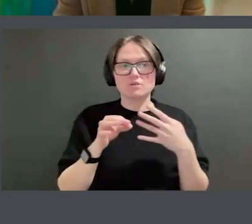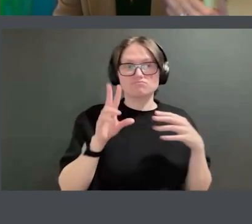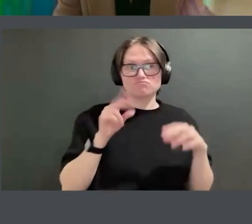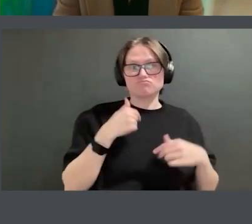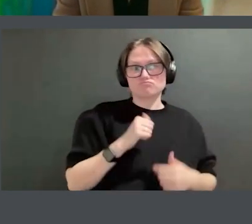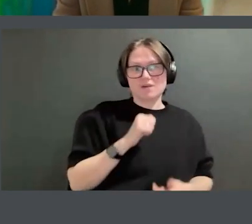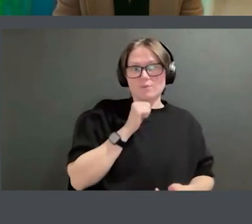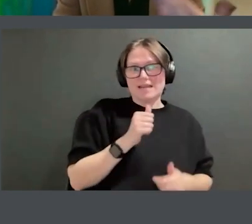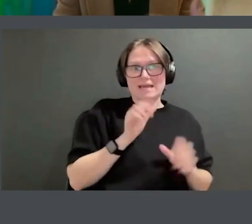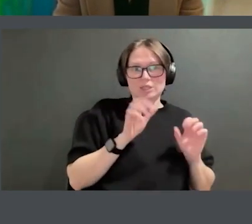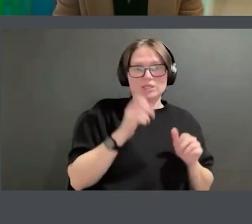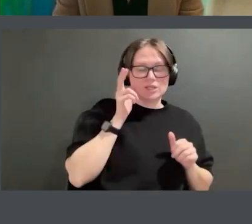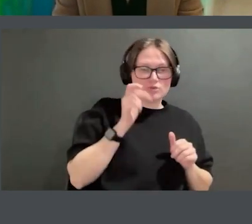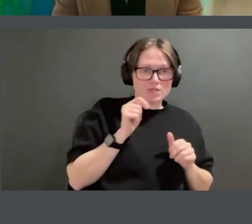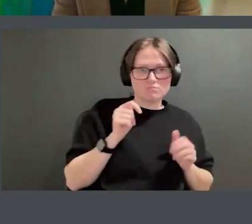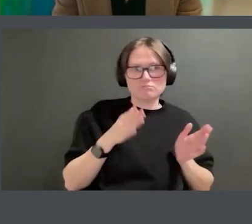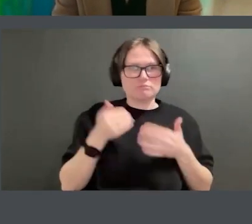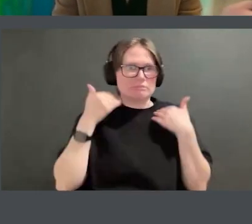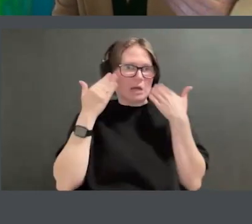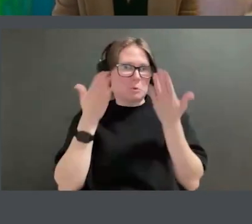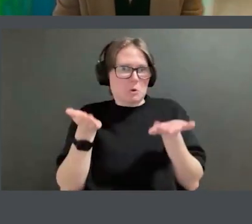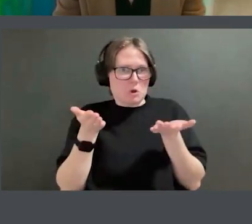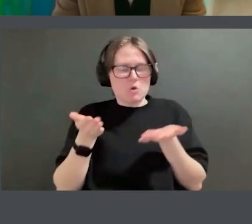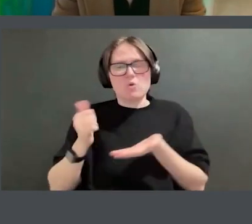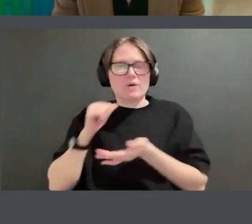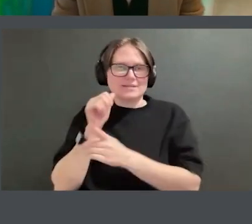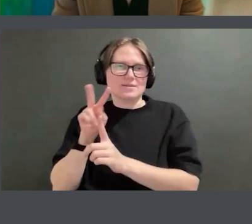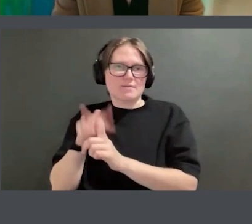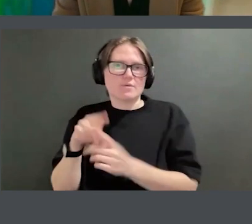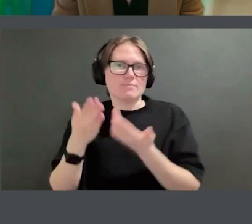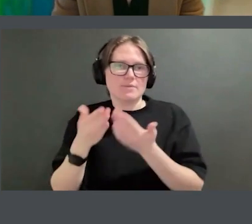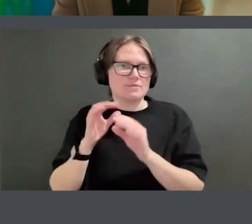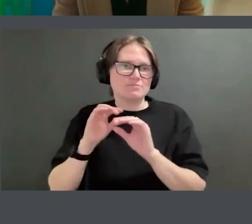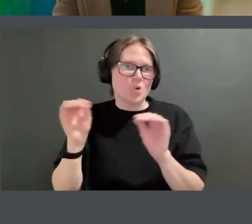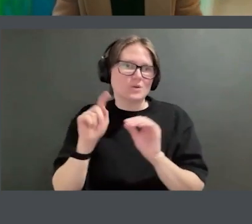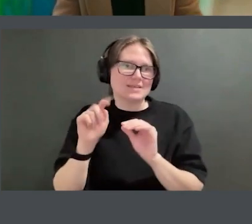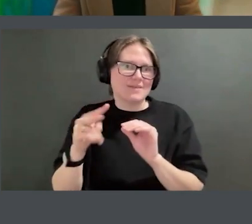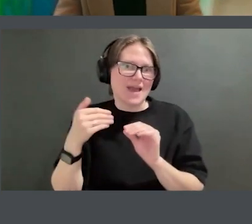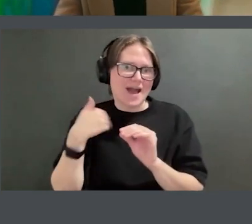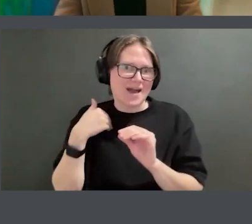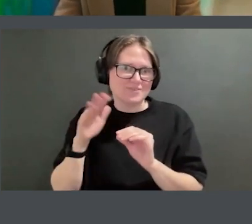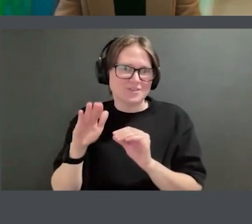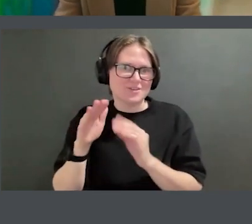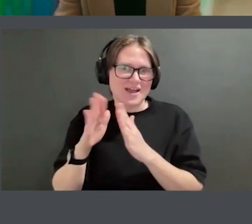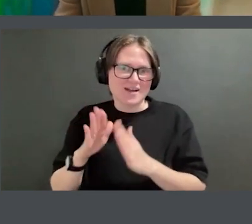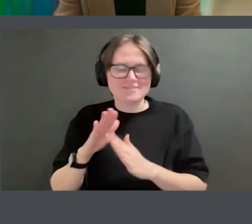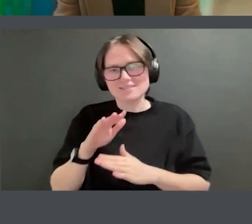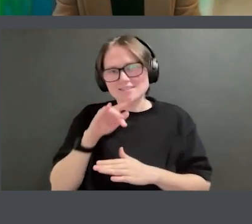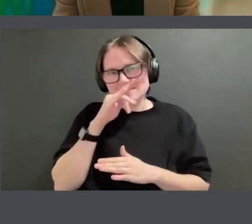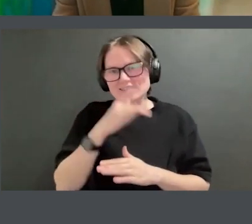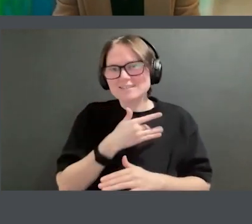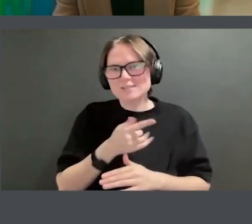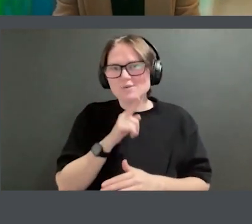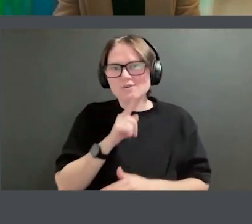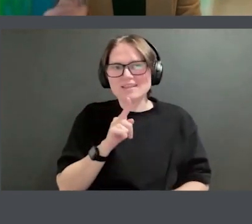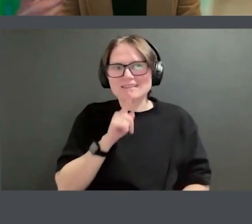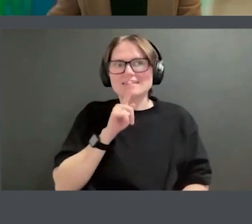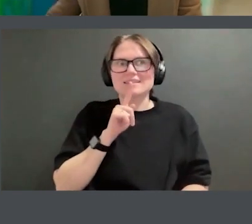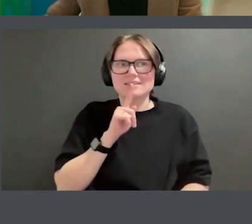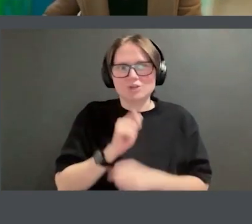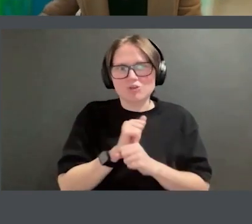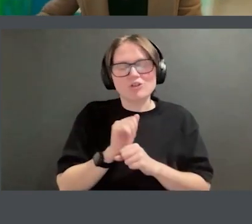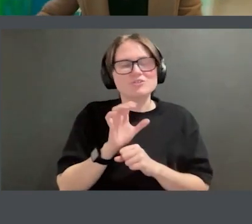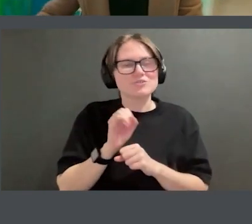not hear it, I don't know, or it's not applicable. You know, maybe there's no TV in their house. Kids tend to be pretty literal. So